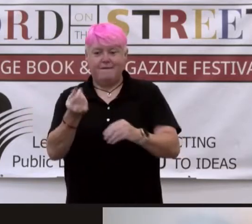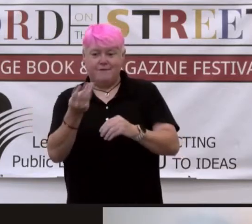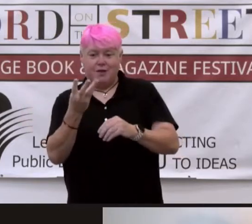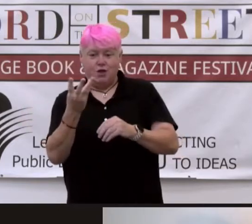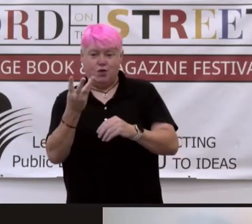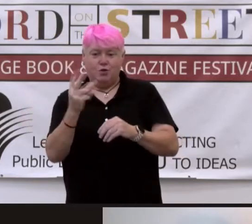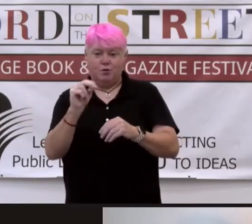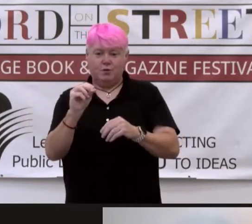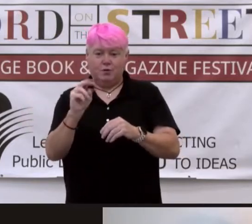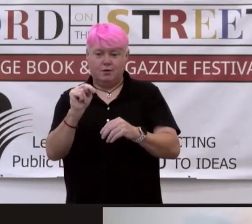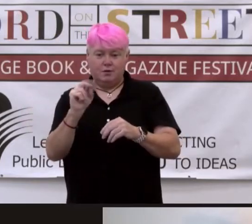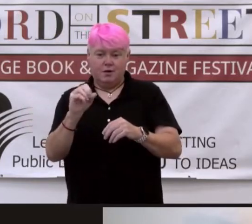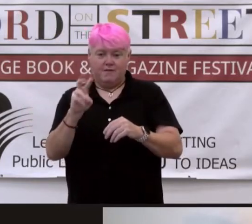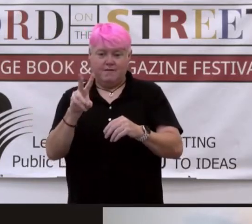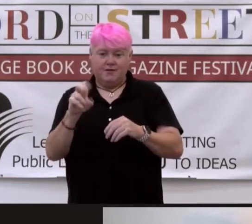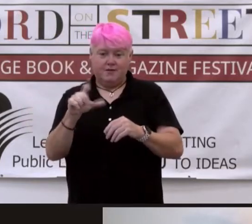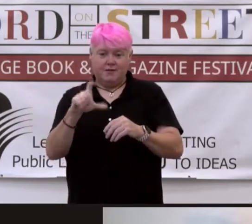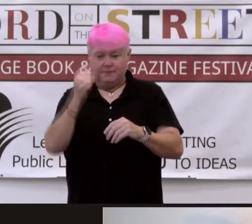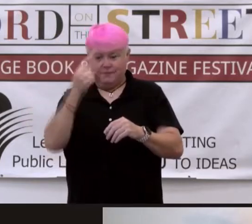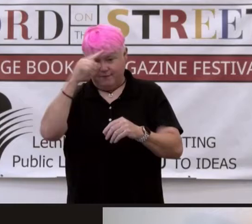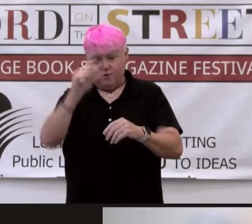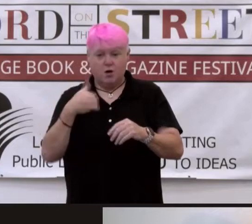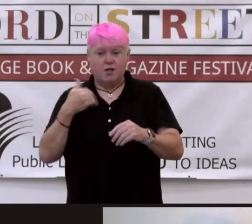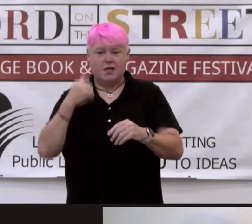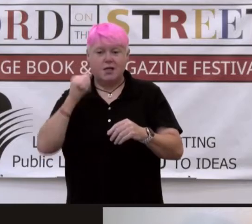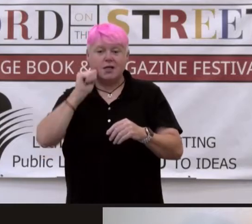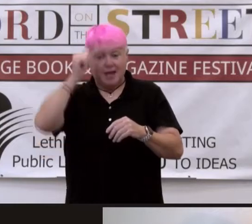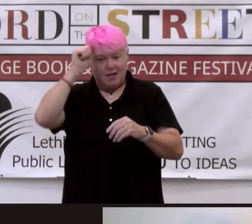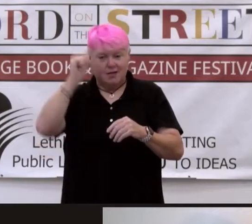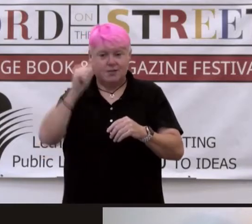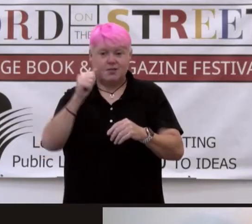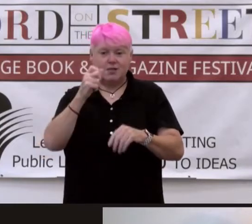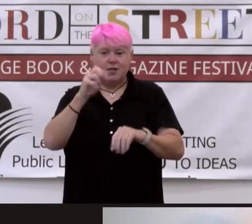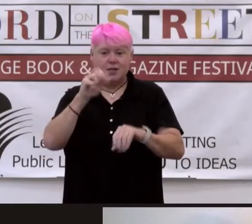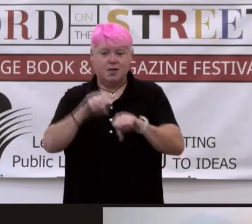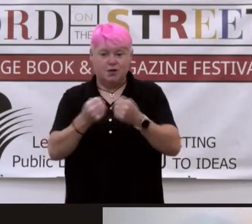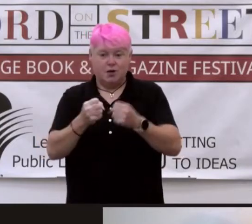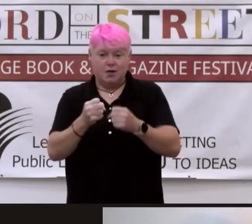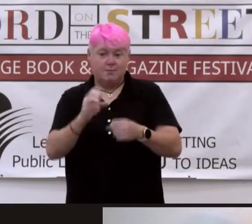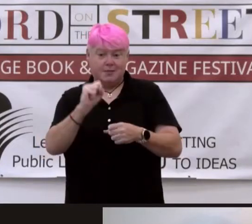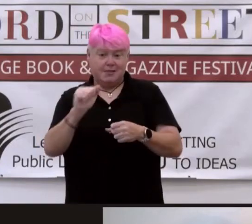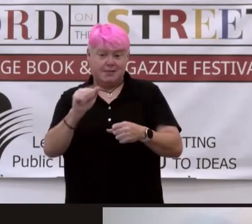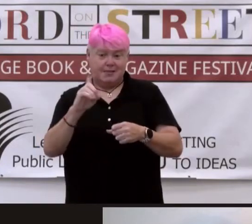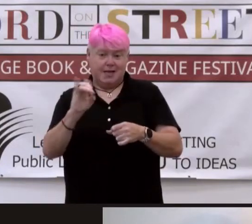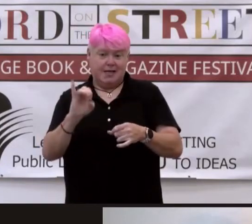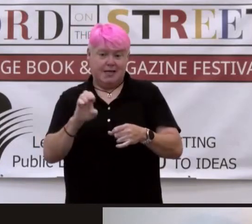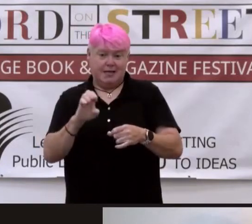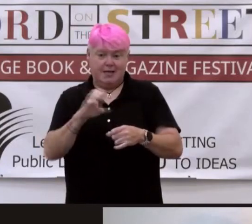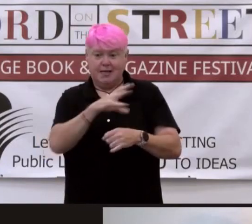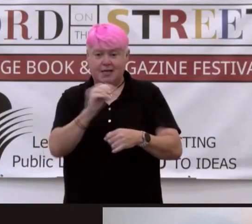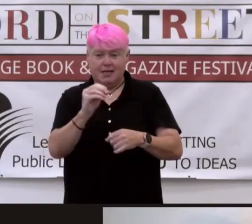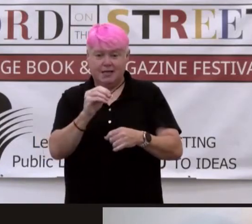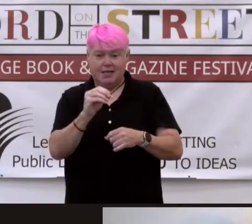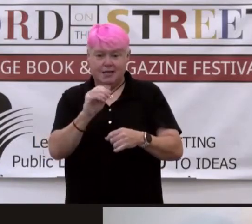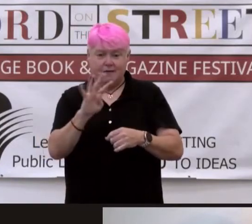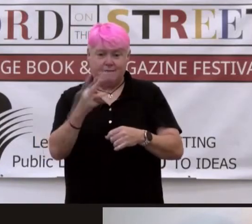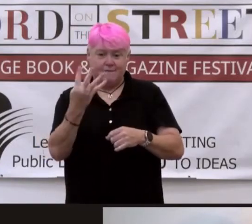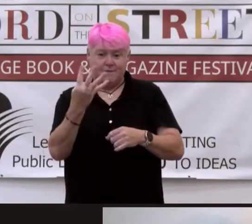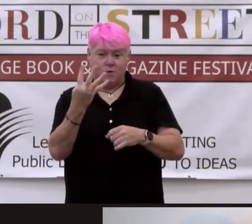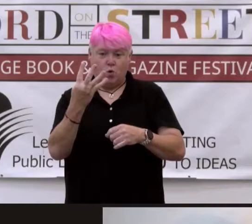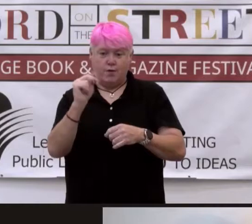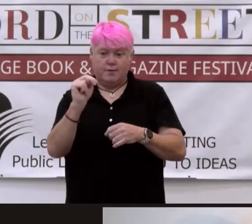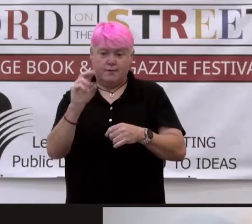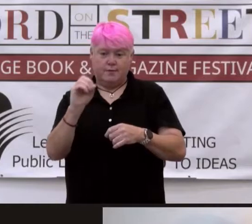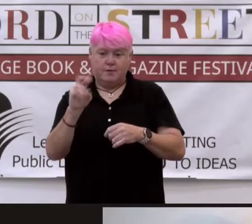for young adults, including Cracked Up to Be All the Rage, Sadie, which we will talk about today. Your forthcoming novel